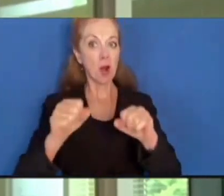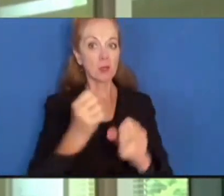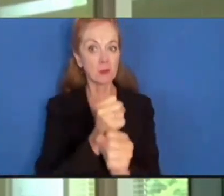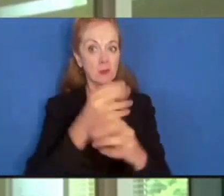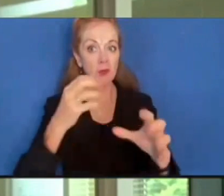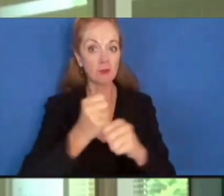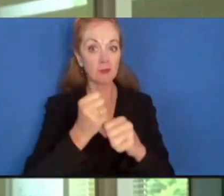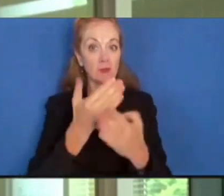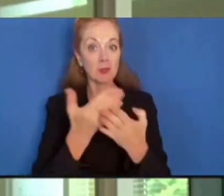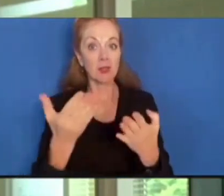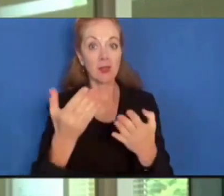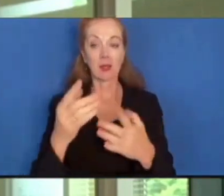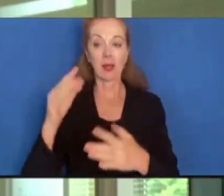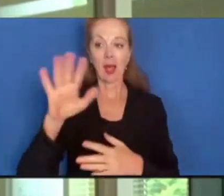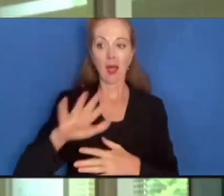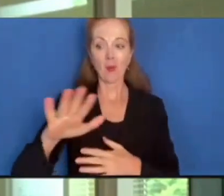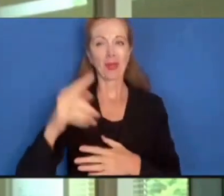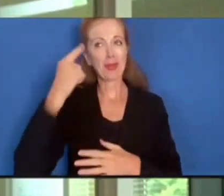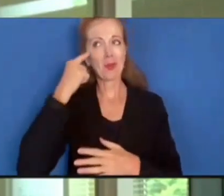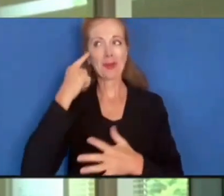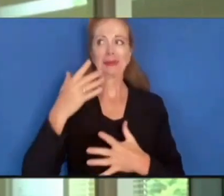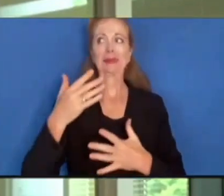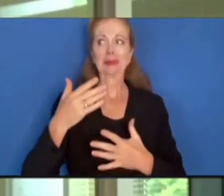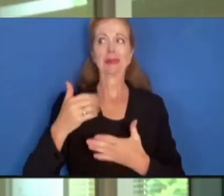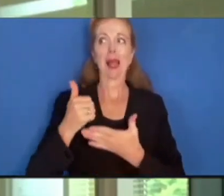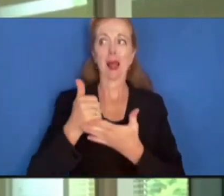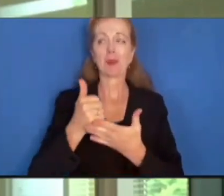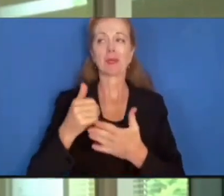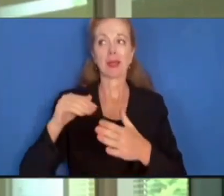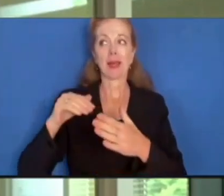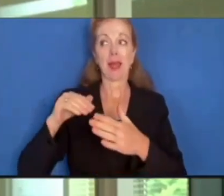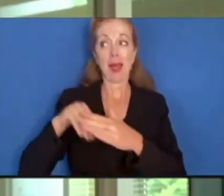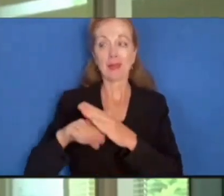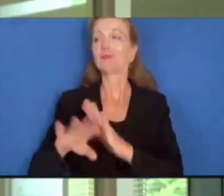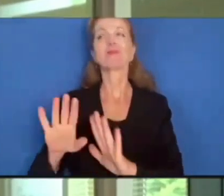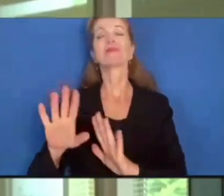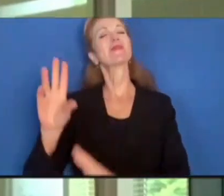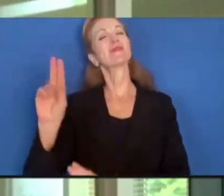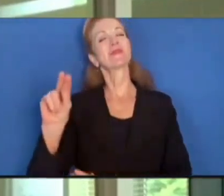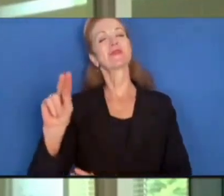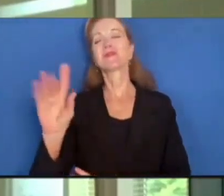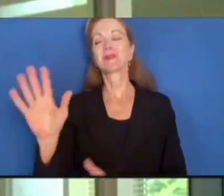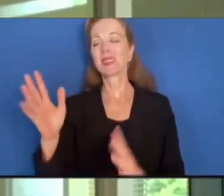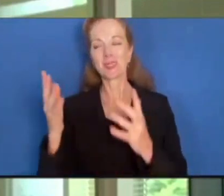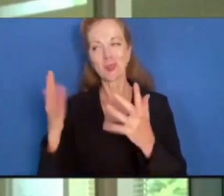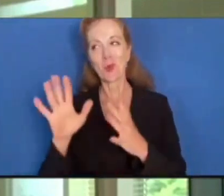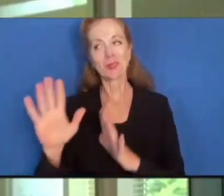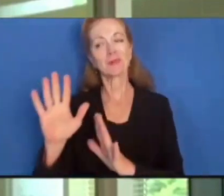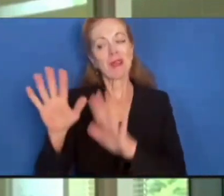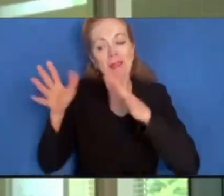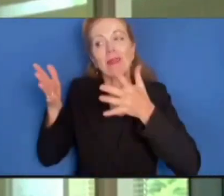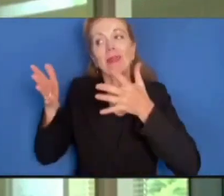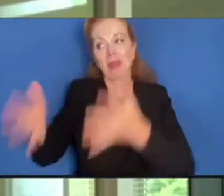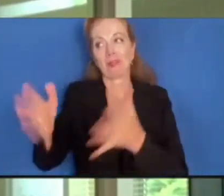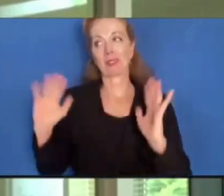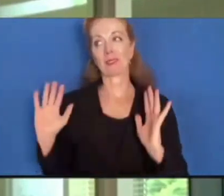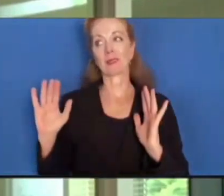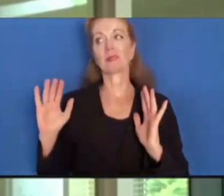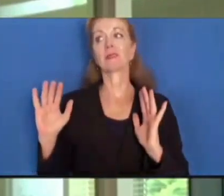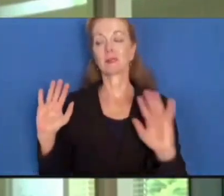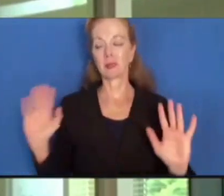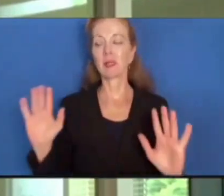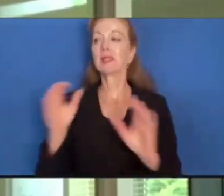where they thought that we would have easier access getting to them, and we encourage folks not to do that. We will get access to it the best way we can, best to just